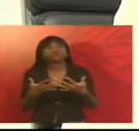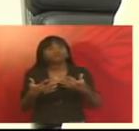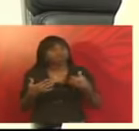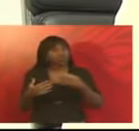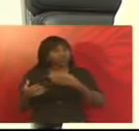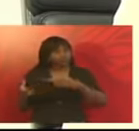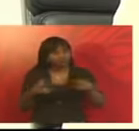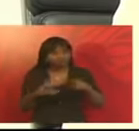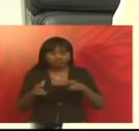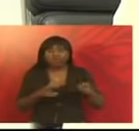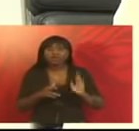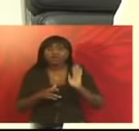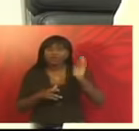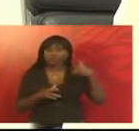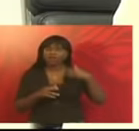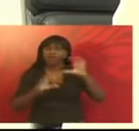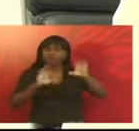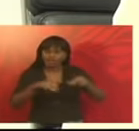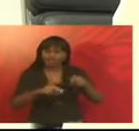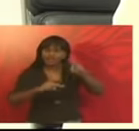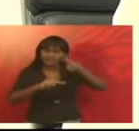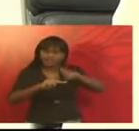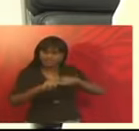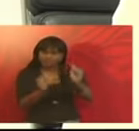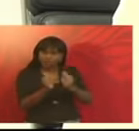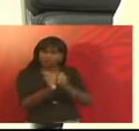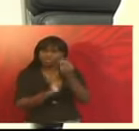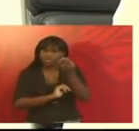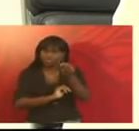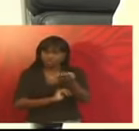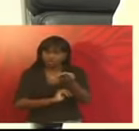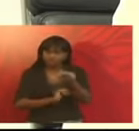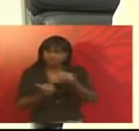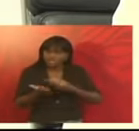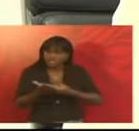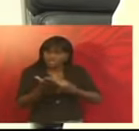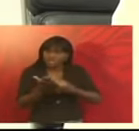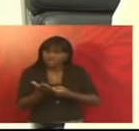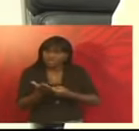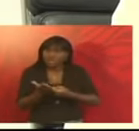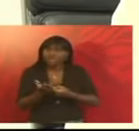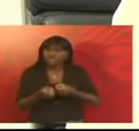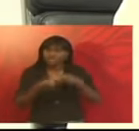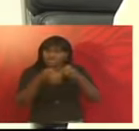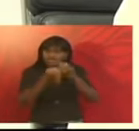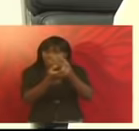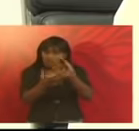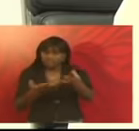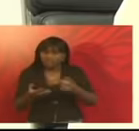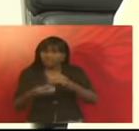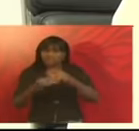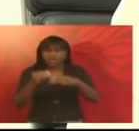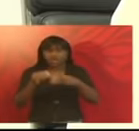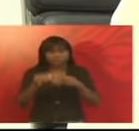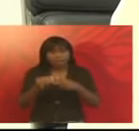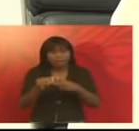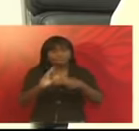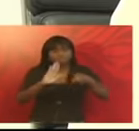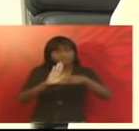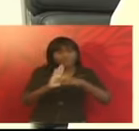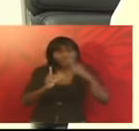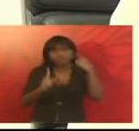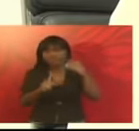willing to have a sit-down conversation with you, discuss with you the pros and cons of vaccination for your child, discuss